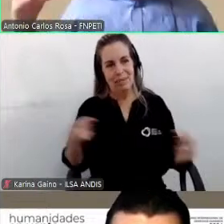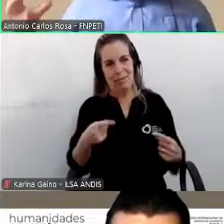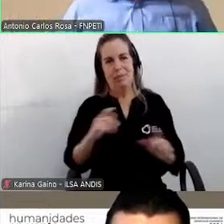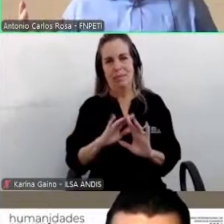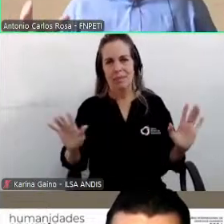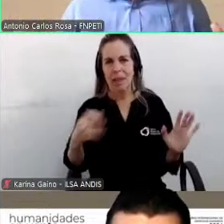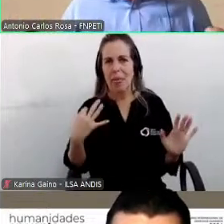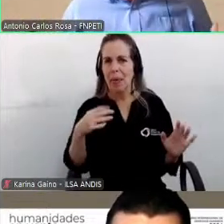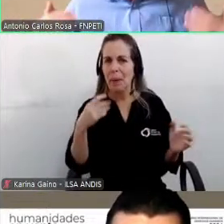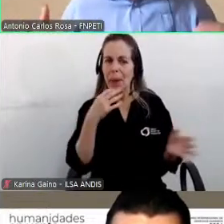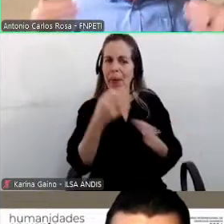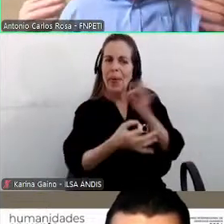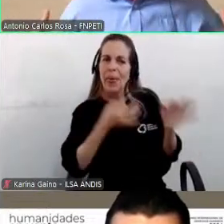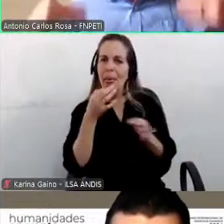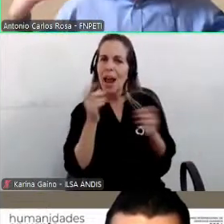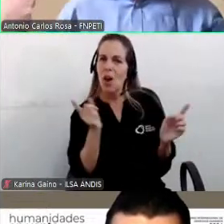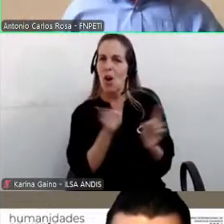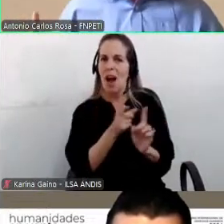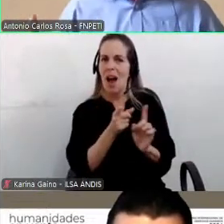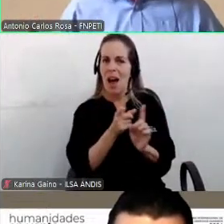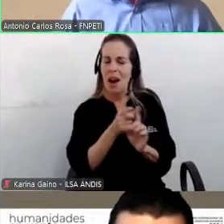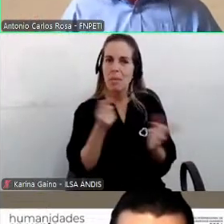diligence.